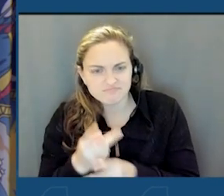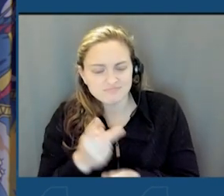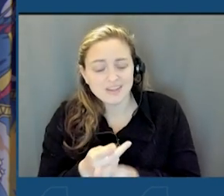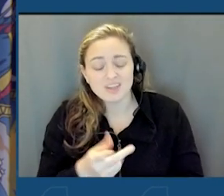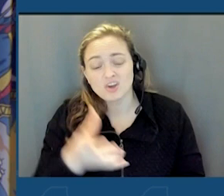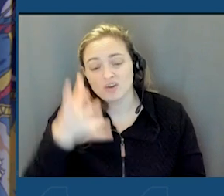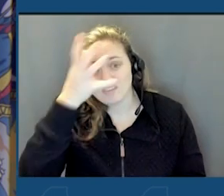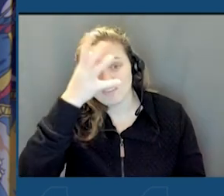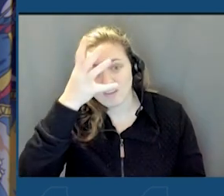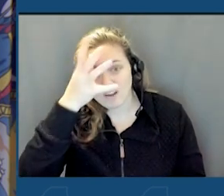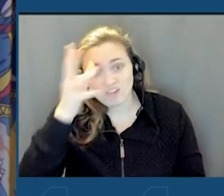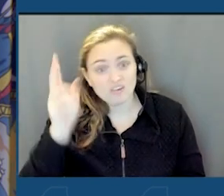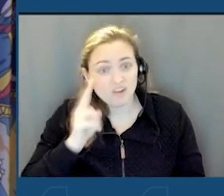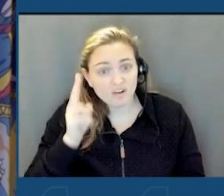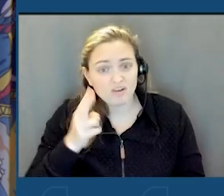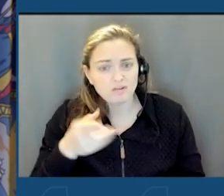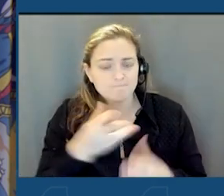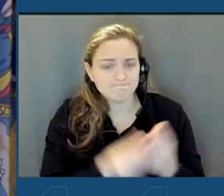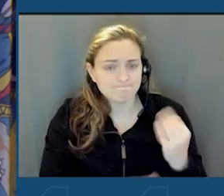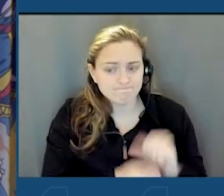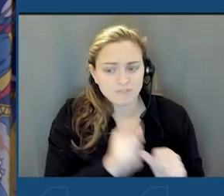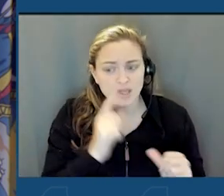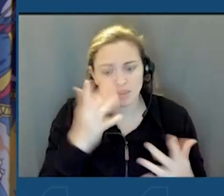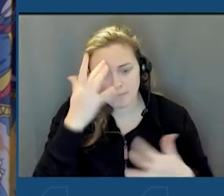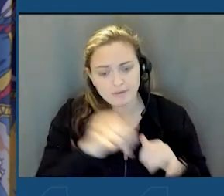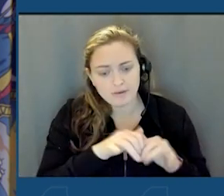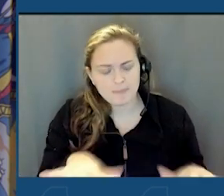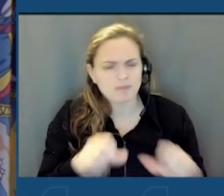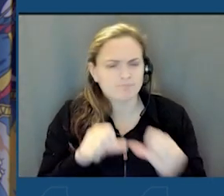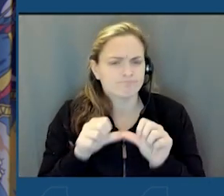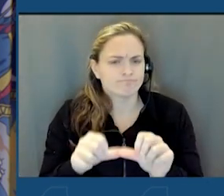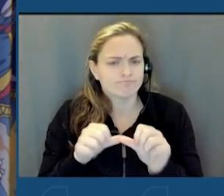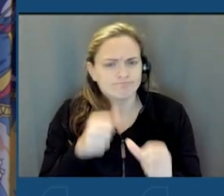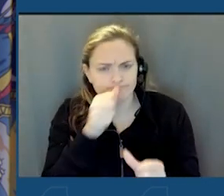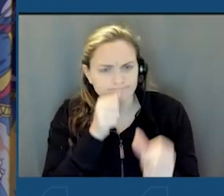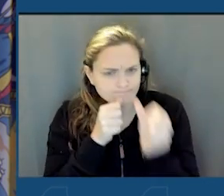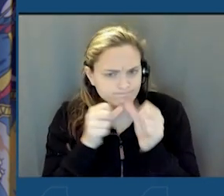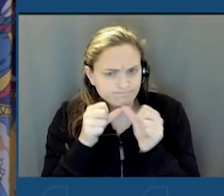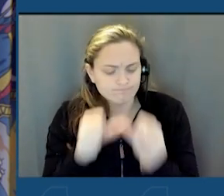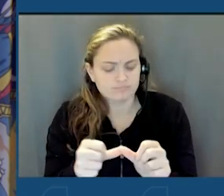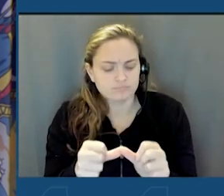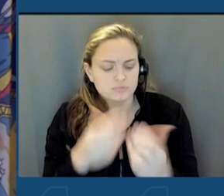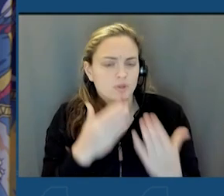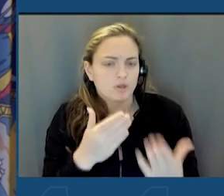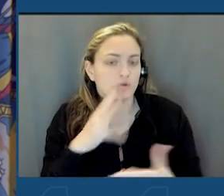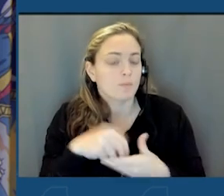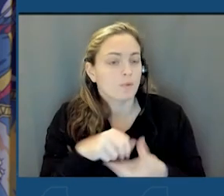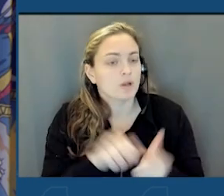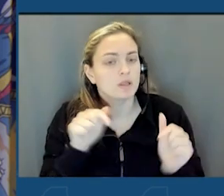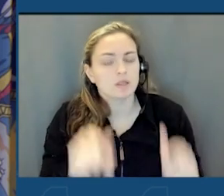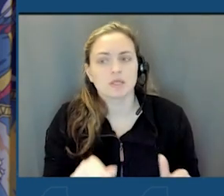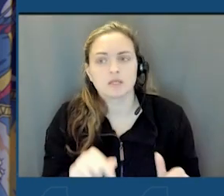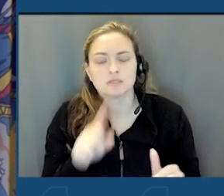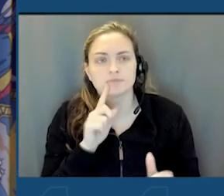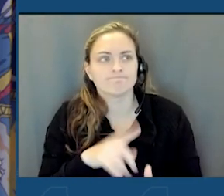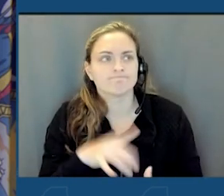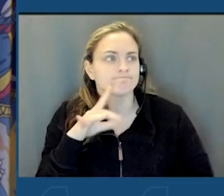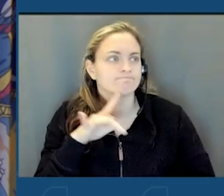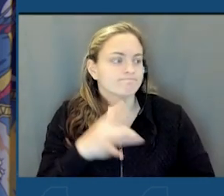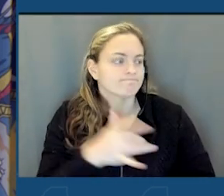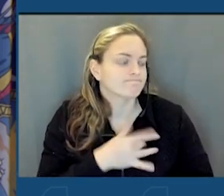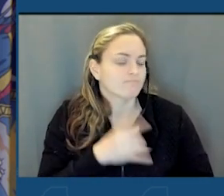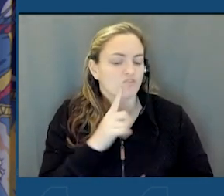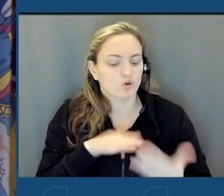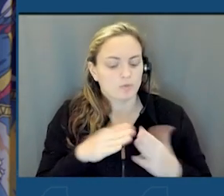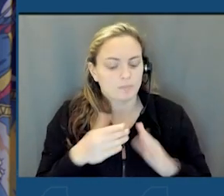the pandemic, but he persevered and he continued on. And so I thank them for just being part of the soul of a community. And the